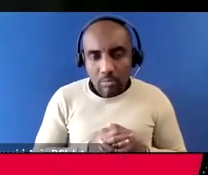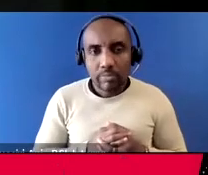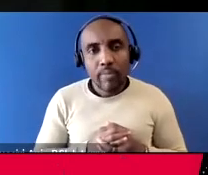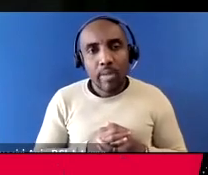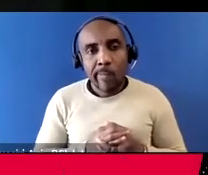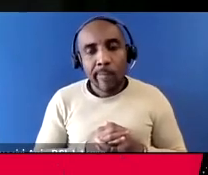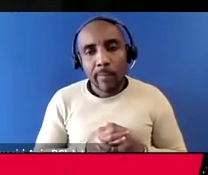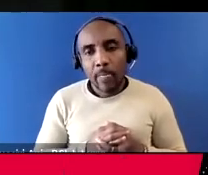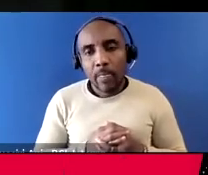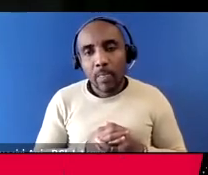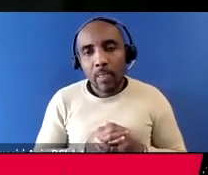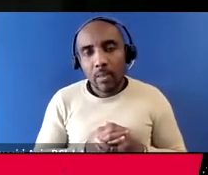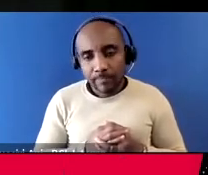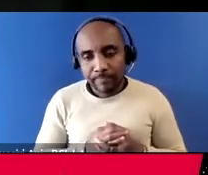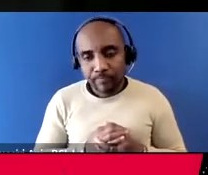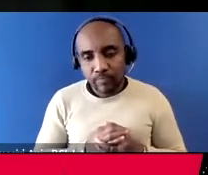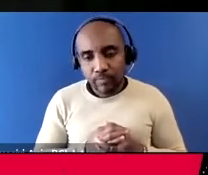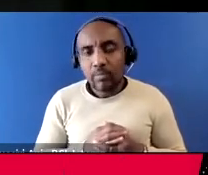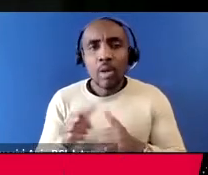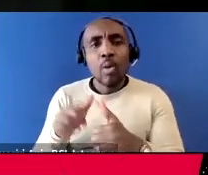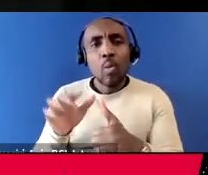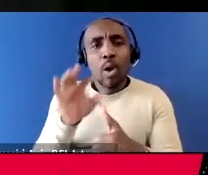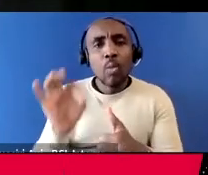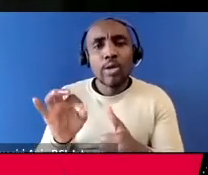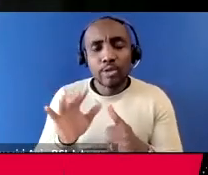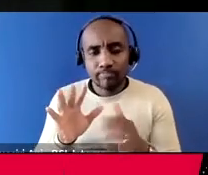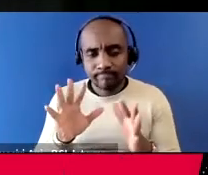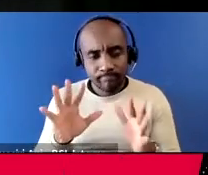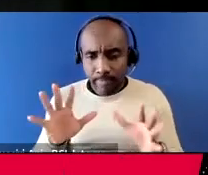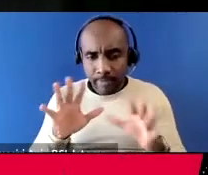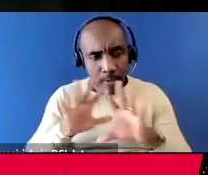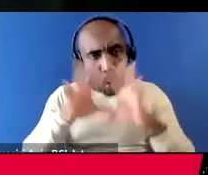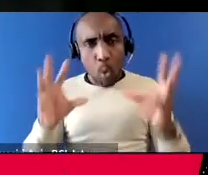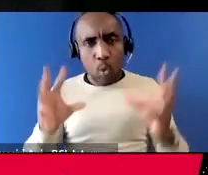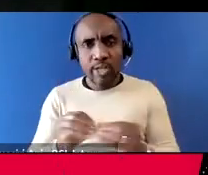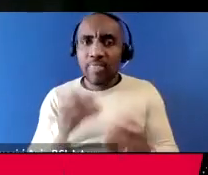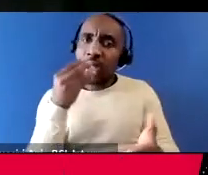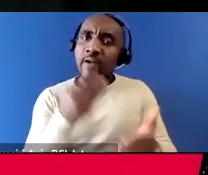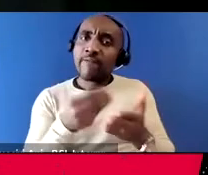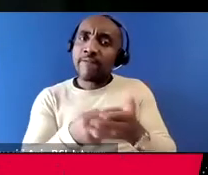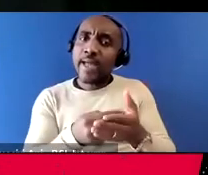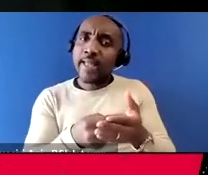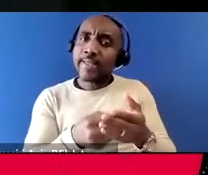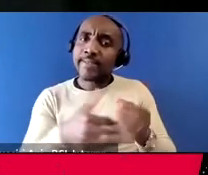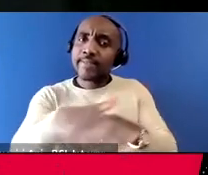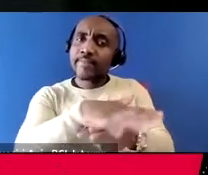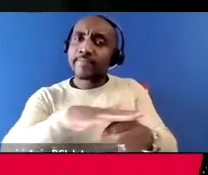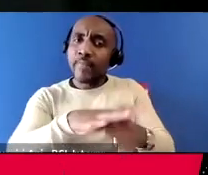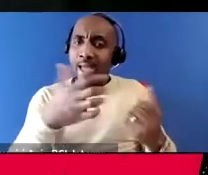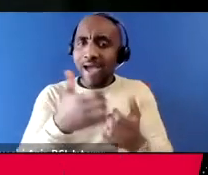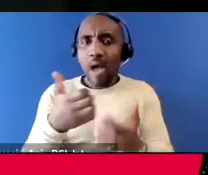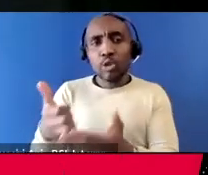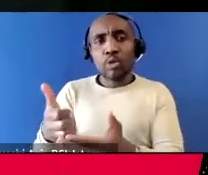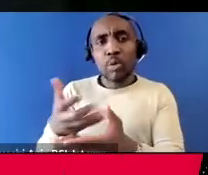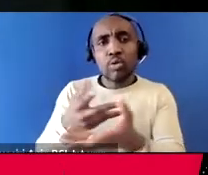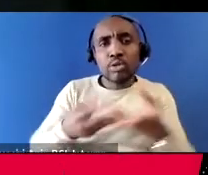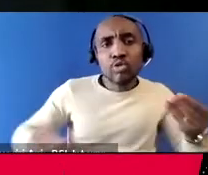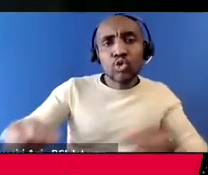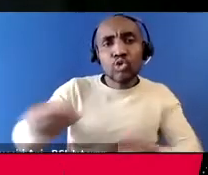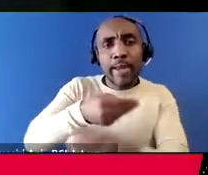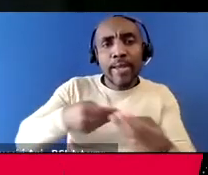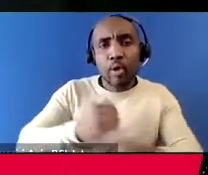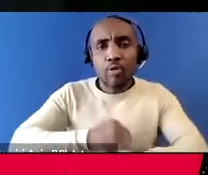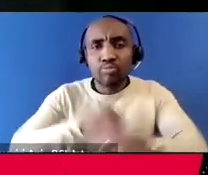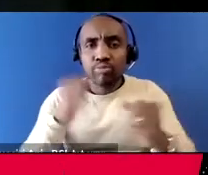But also related questions, I think, in terms of what percentage, like how important this is as part of the UK